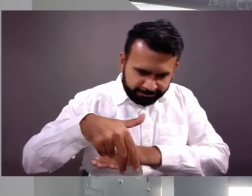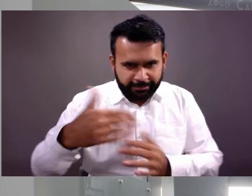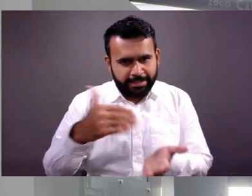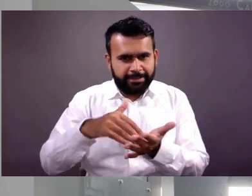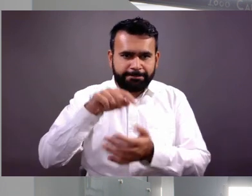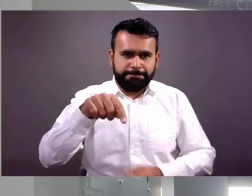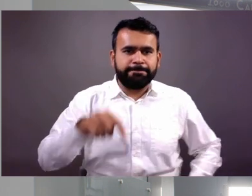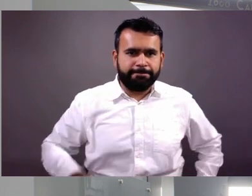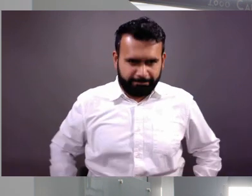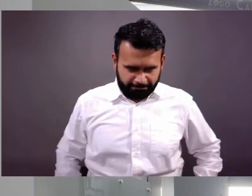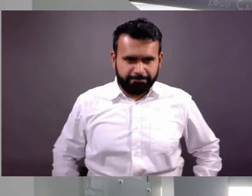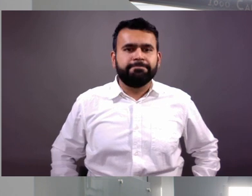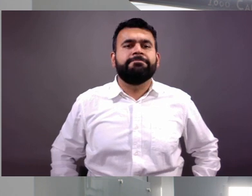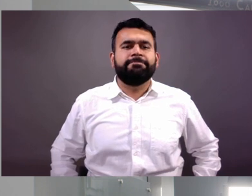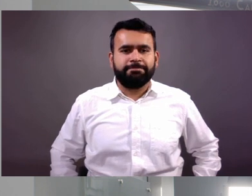Walk to the front.